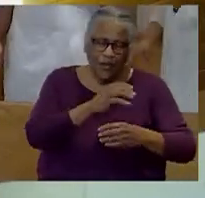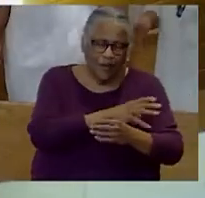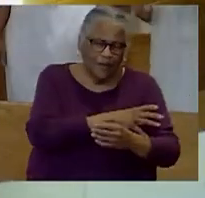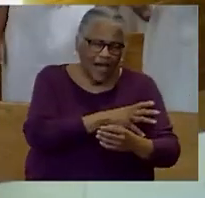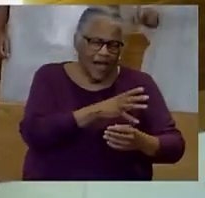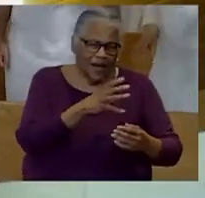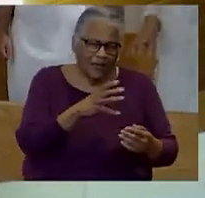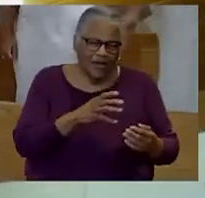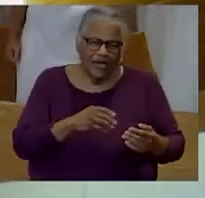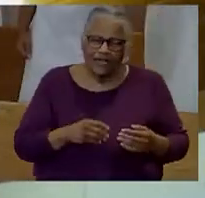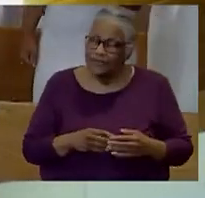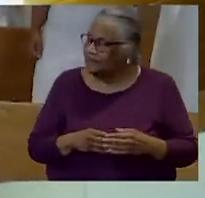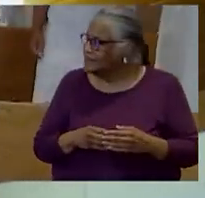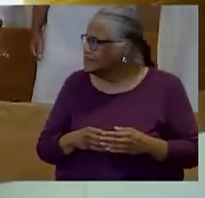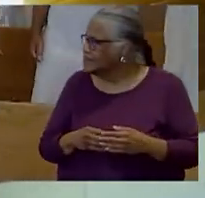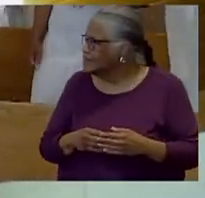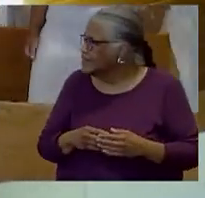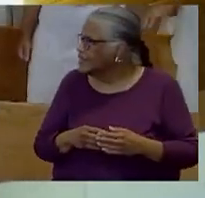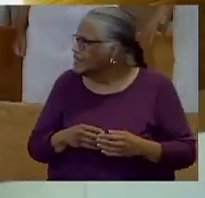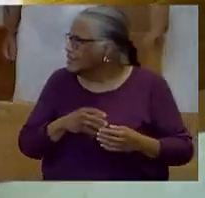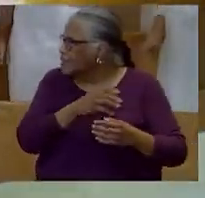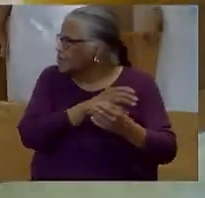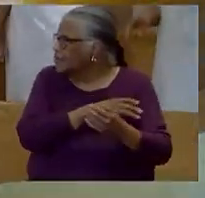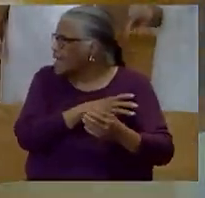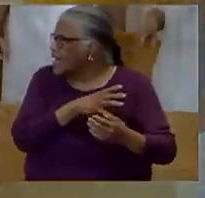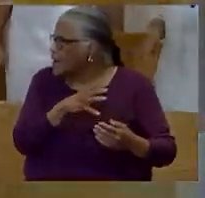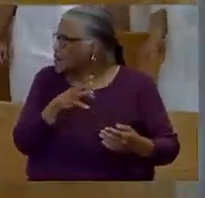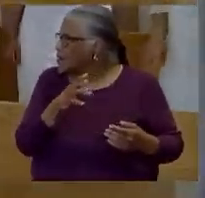power. We need power.